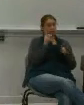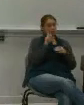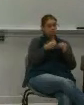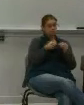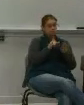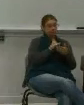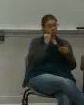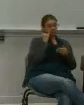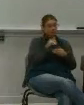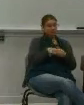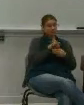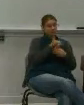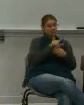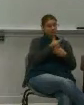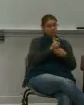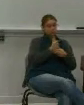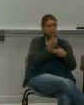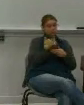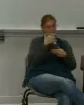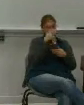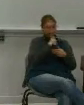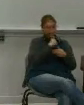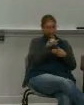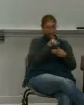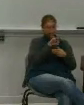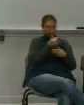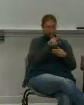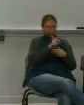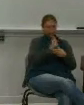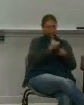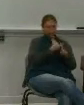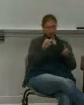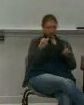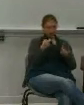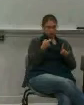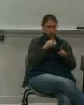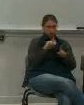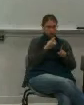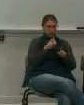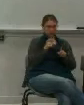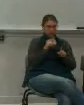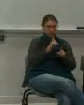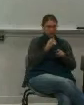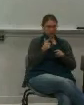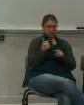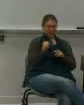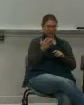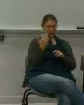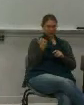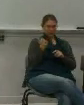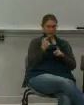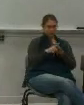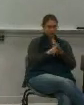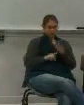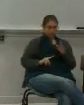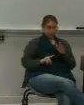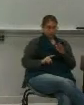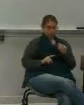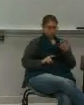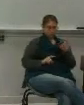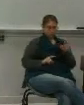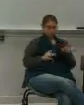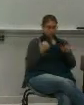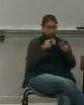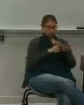if that flux was missing, like if the flux from organic gas was missing altogether, was missing,